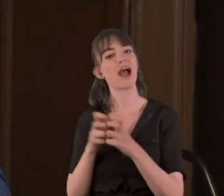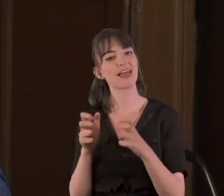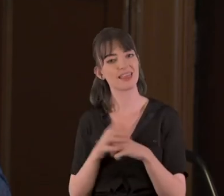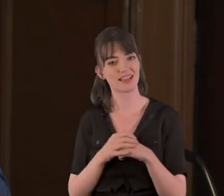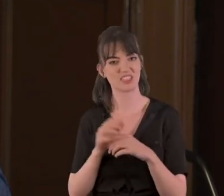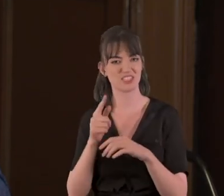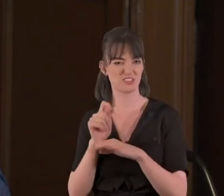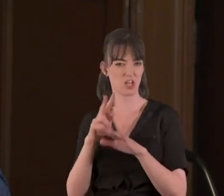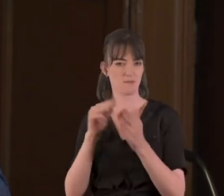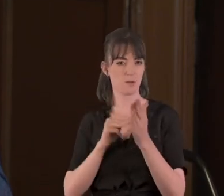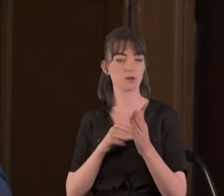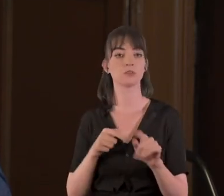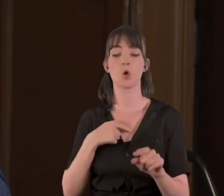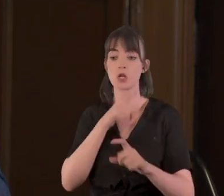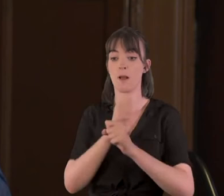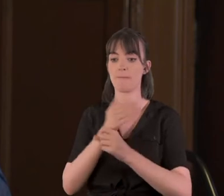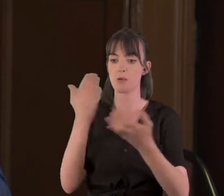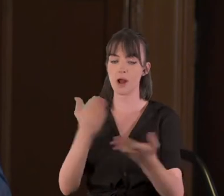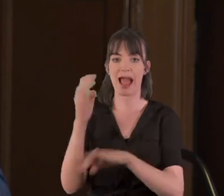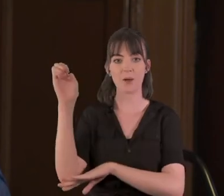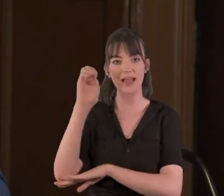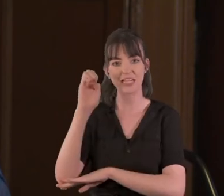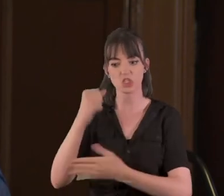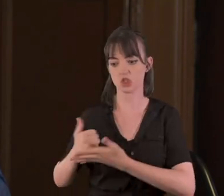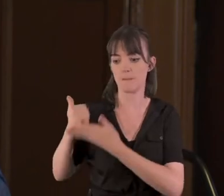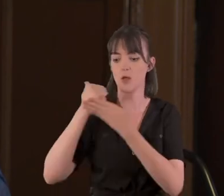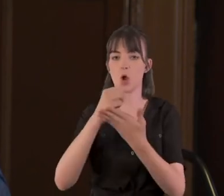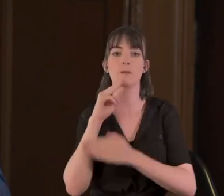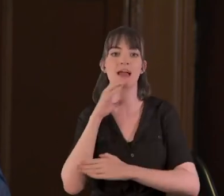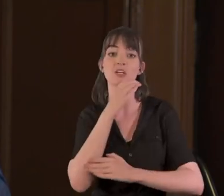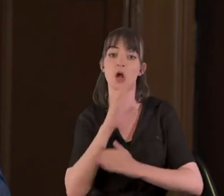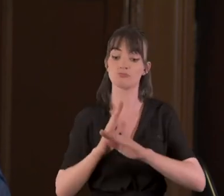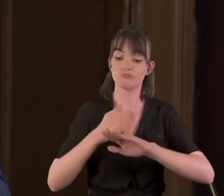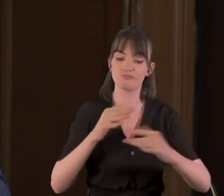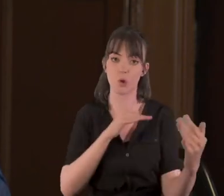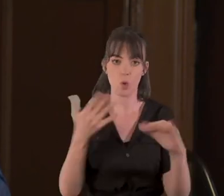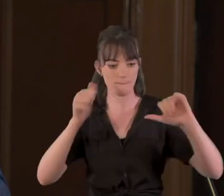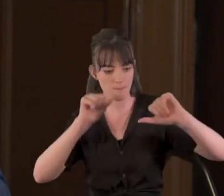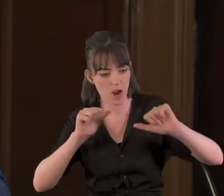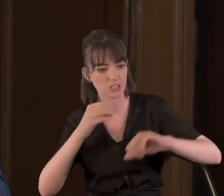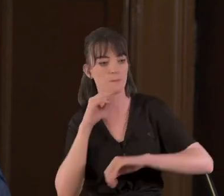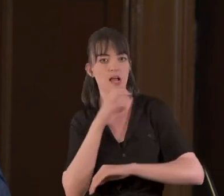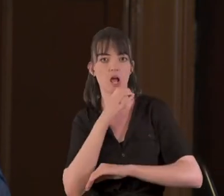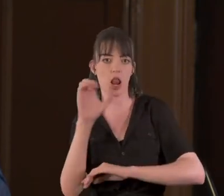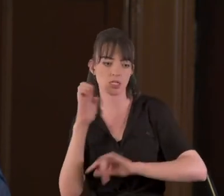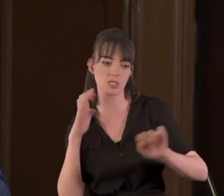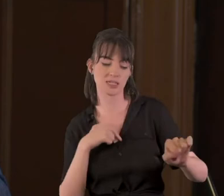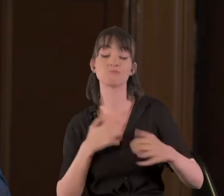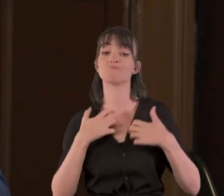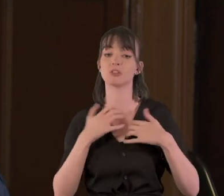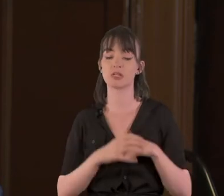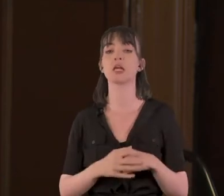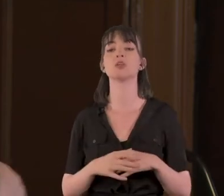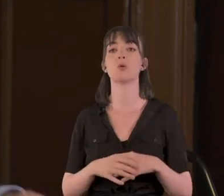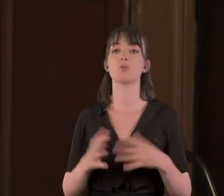in which the British supported Michael Collins through that war and the pressure they put on Michael Collins. That would be very interesting. So I